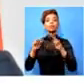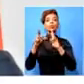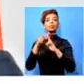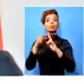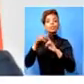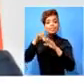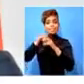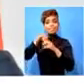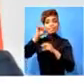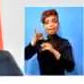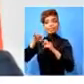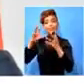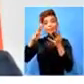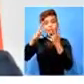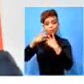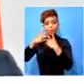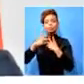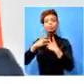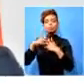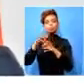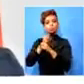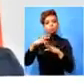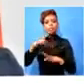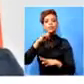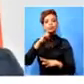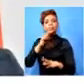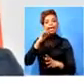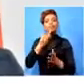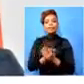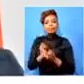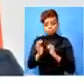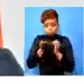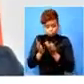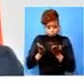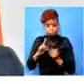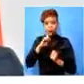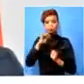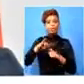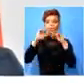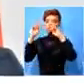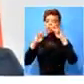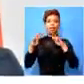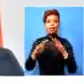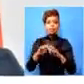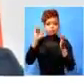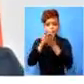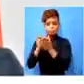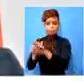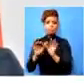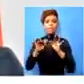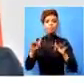beginning prosecutions making use of that evidence. We still have to push, Sakina. The struggle is not